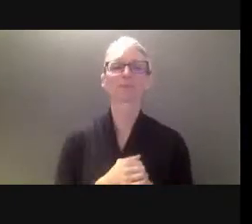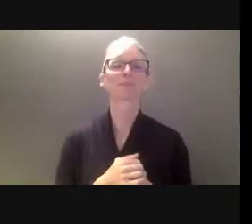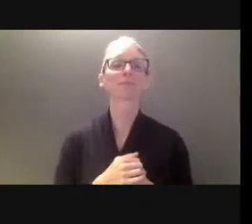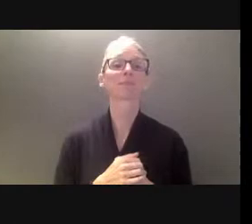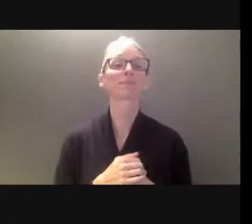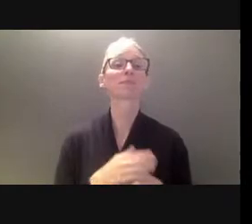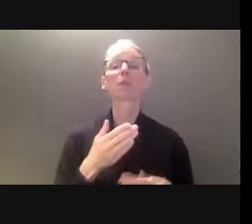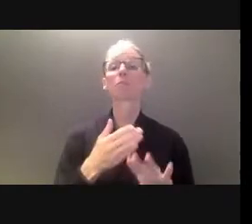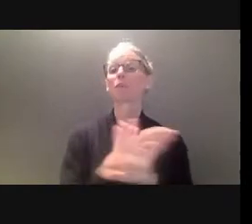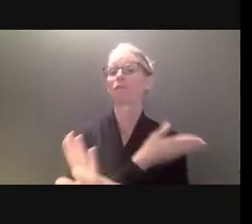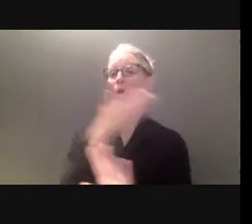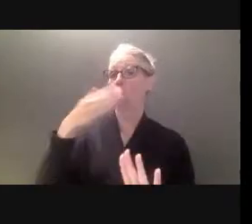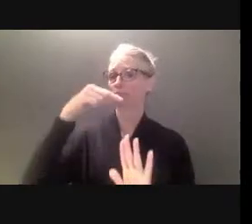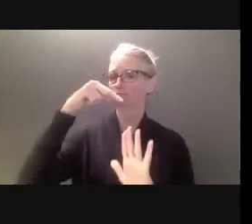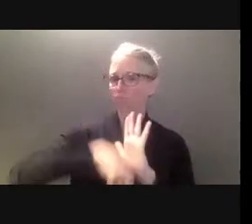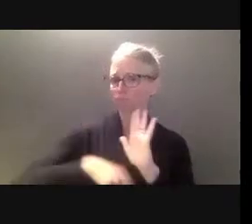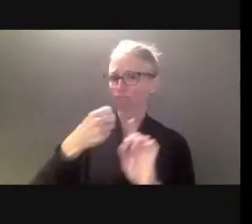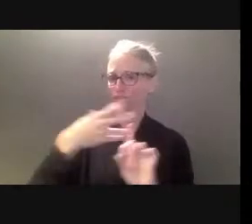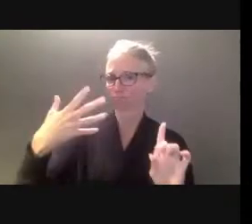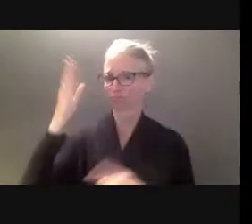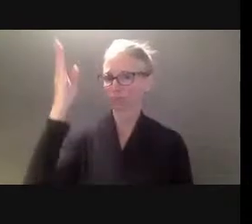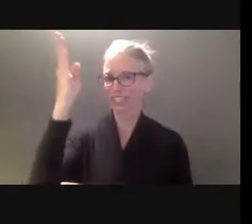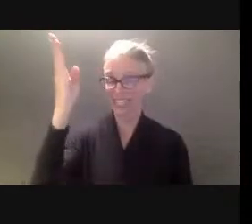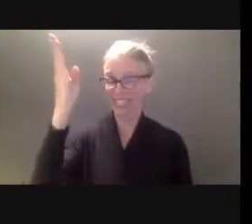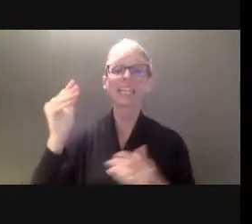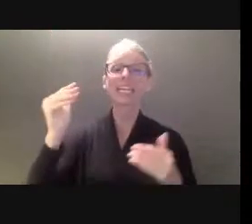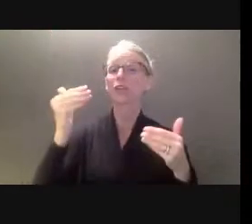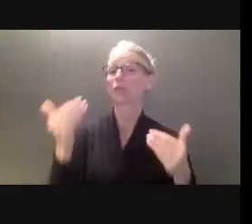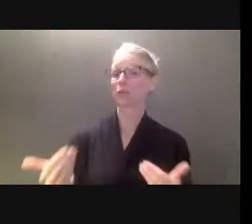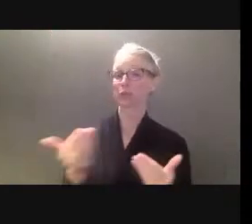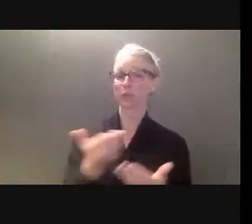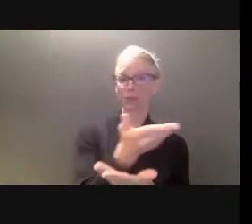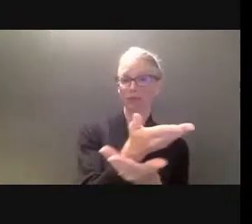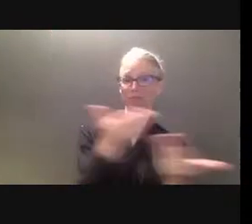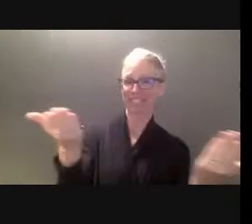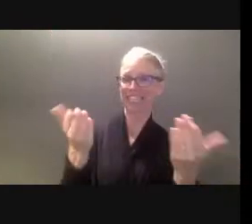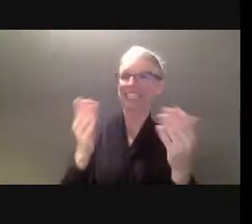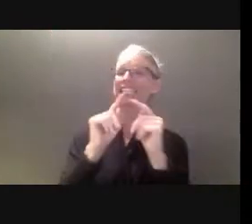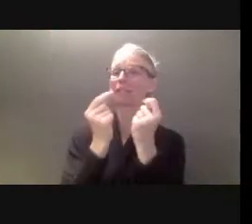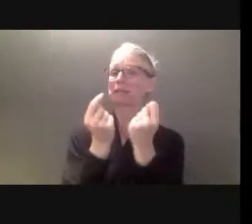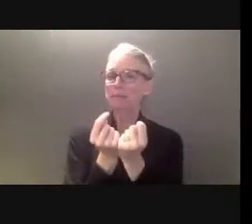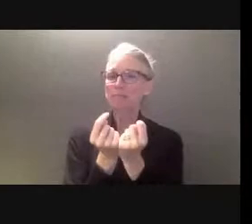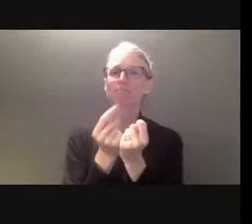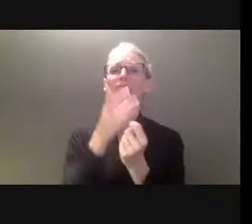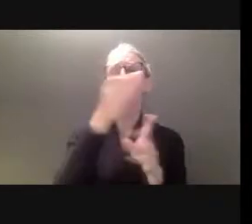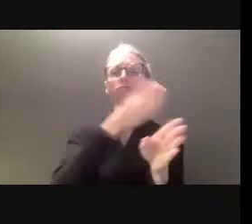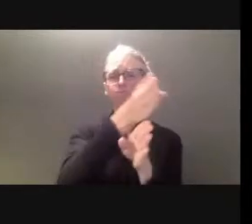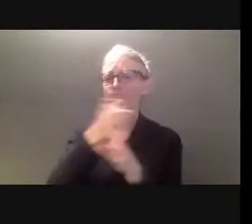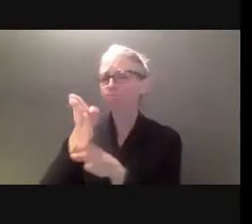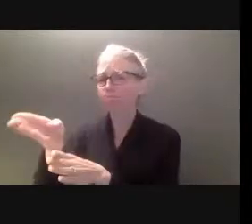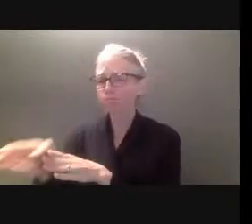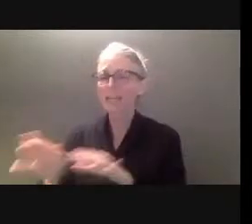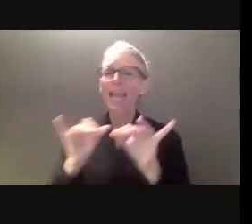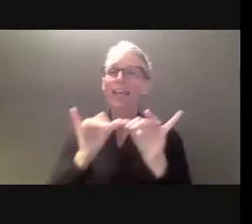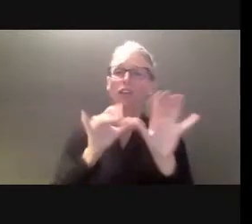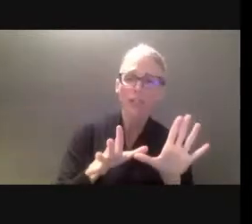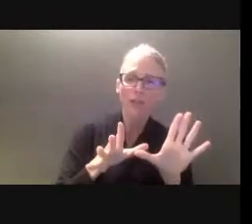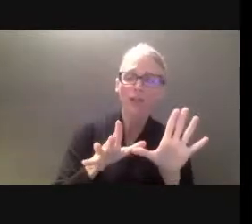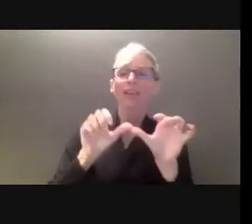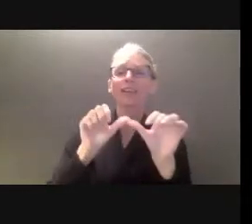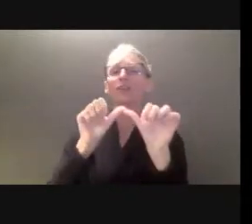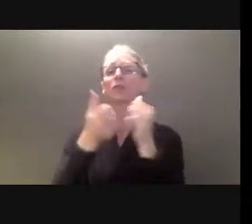Before we get into our presentation, I wanted to introduce you to our multidisciplinary team of engineers, social scientists, and